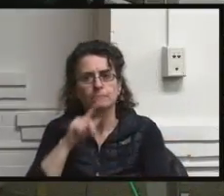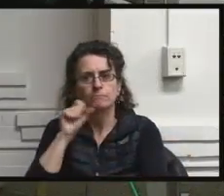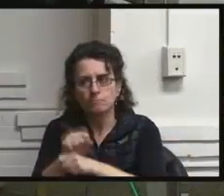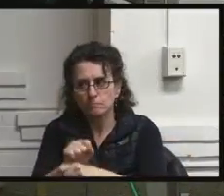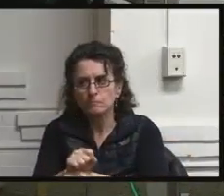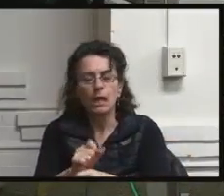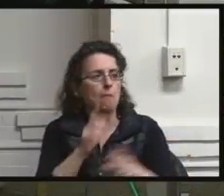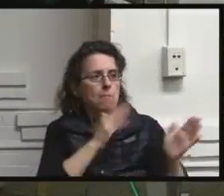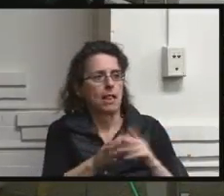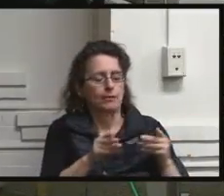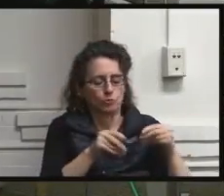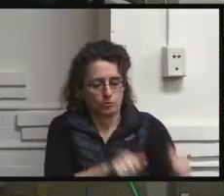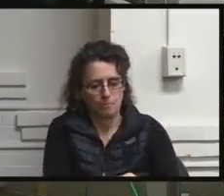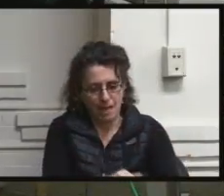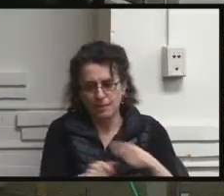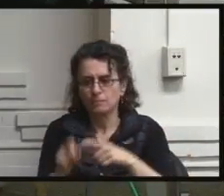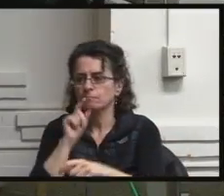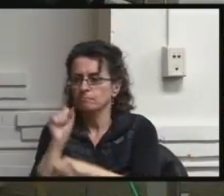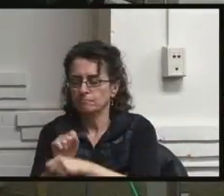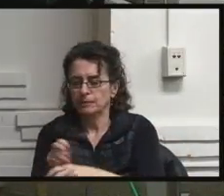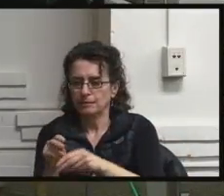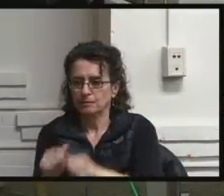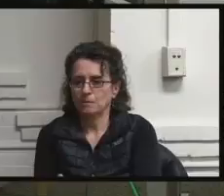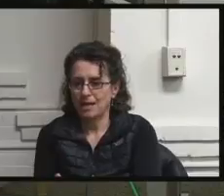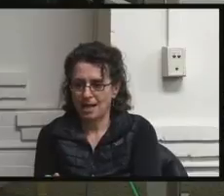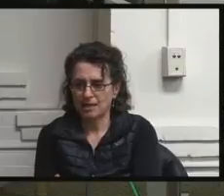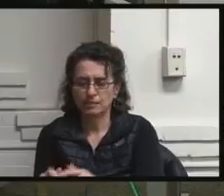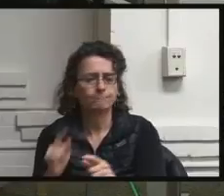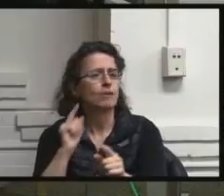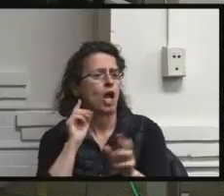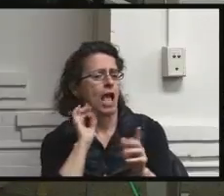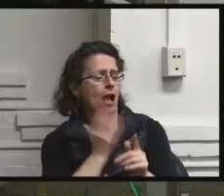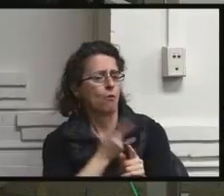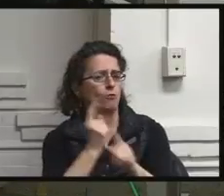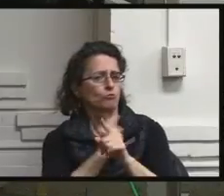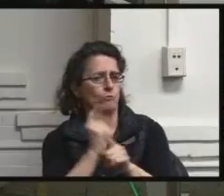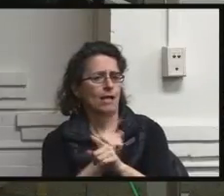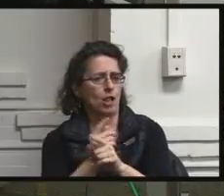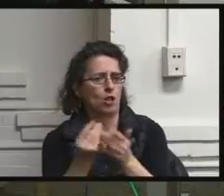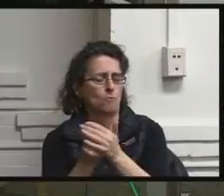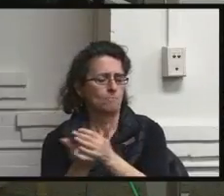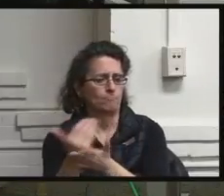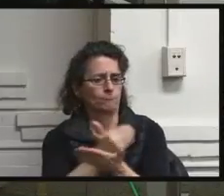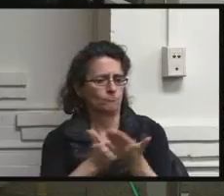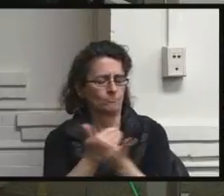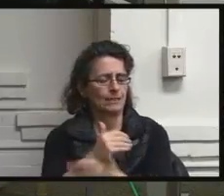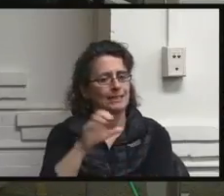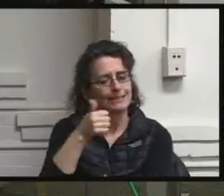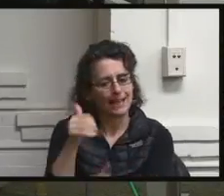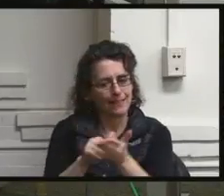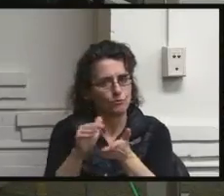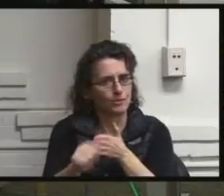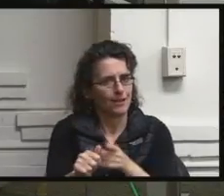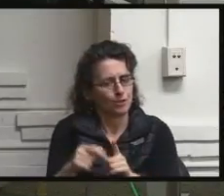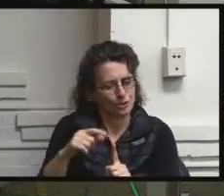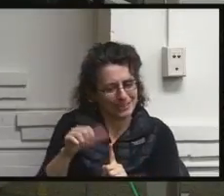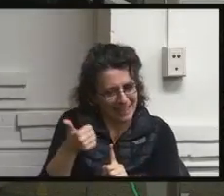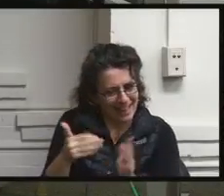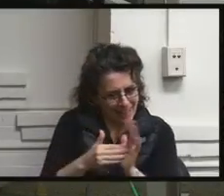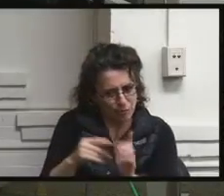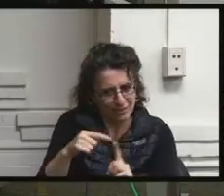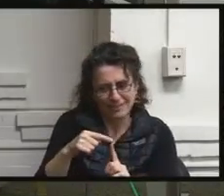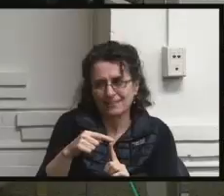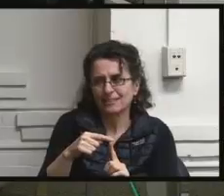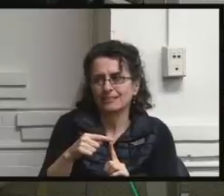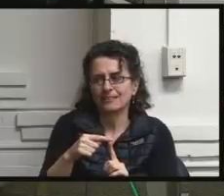net ordinary income is $10,000. And so if we